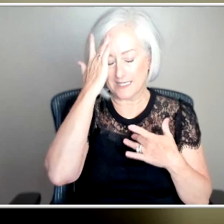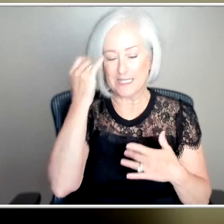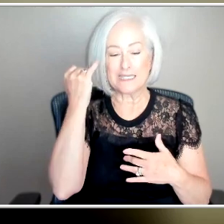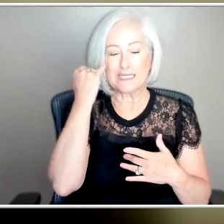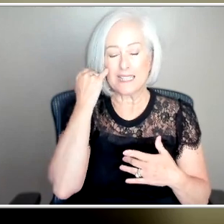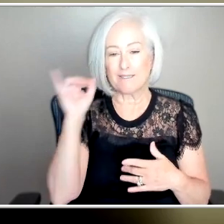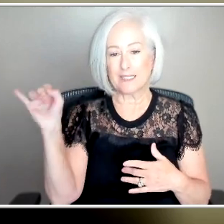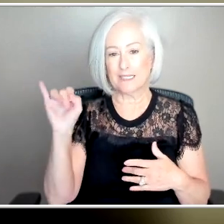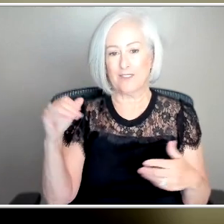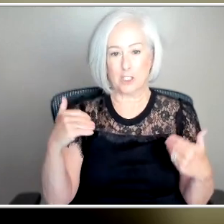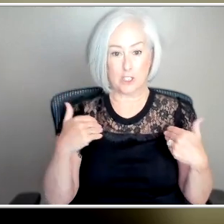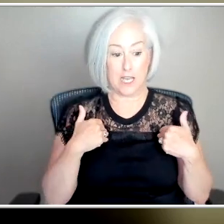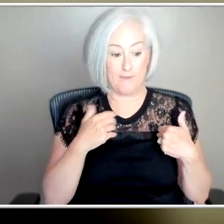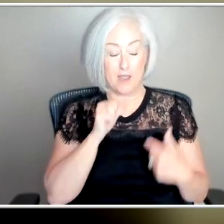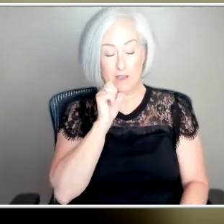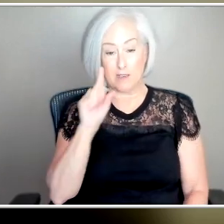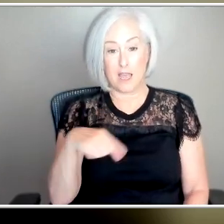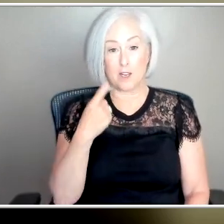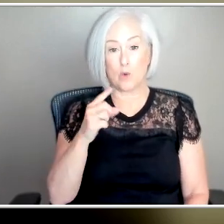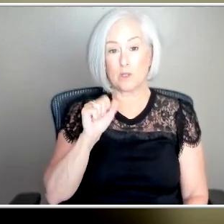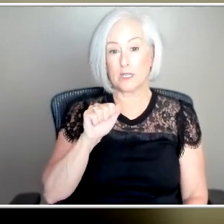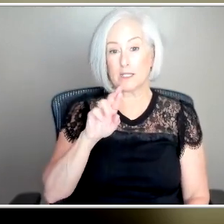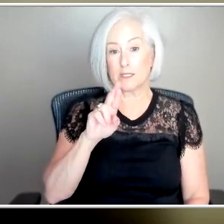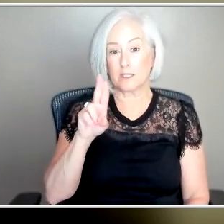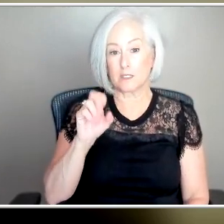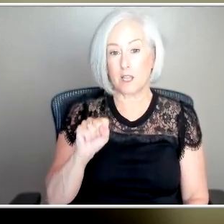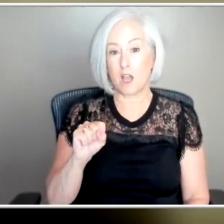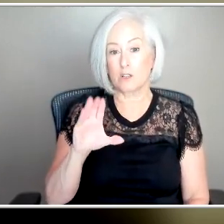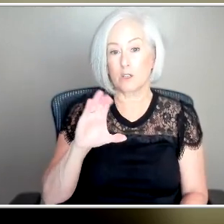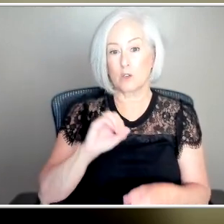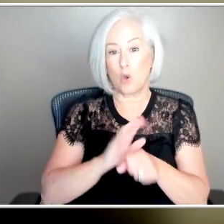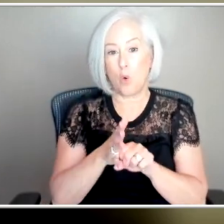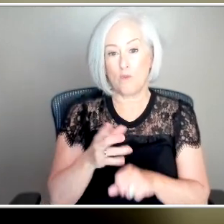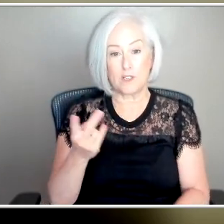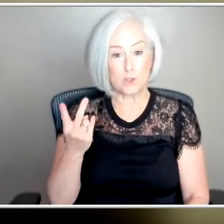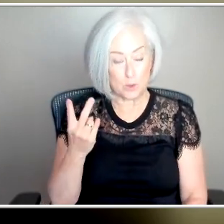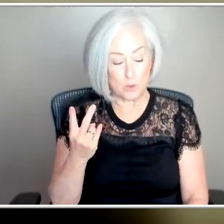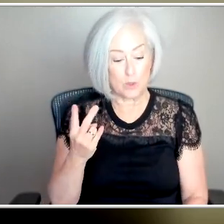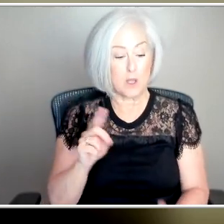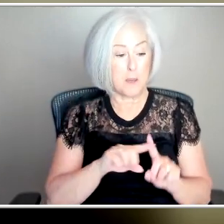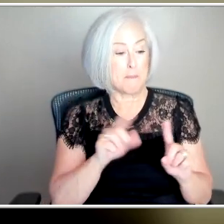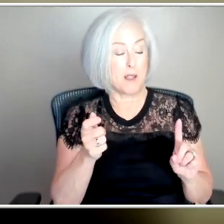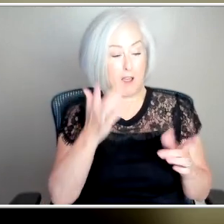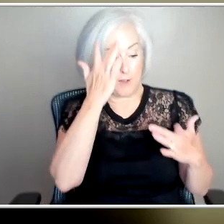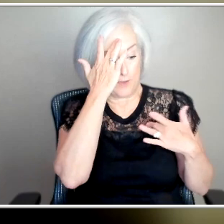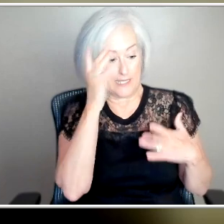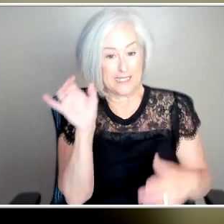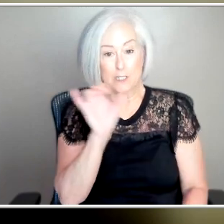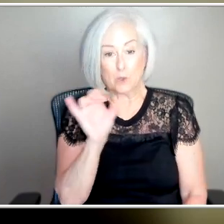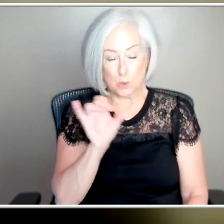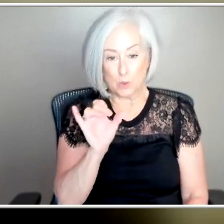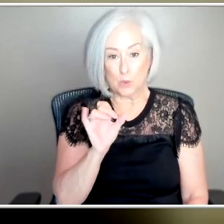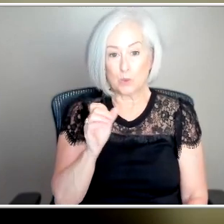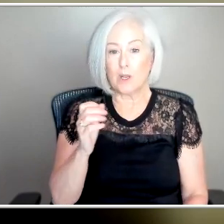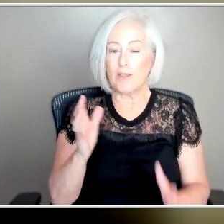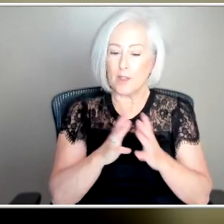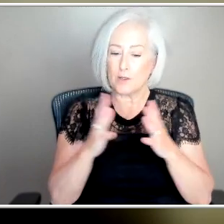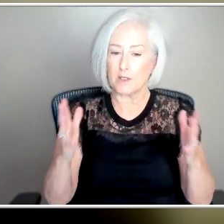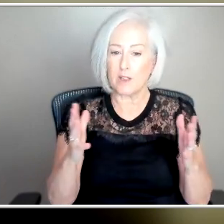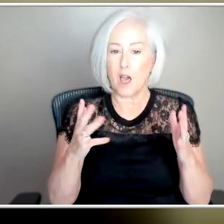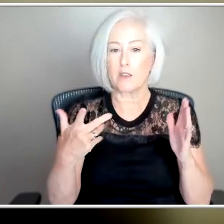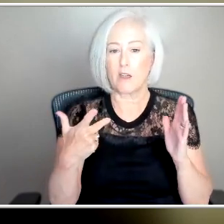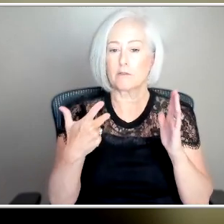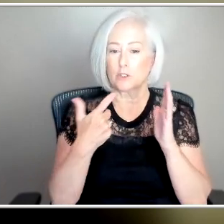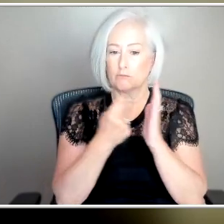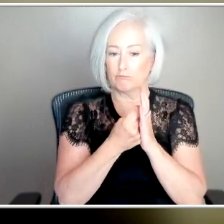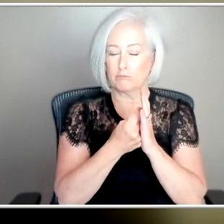with SARS-CoV-2, but other diseases as well, because we know there's so much vaccine misinformation out there. But being transparent